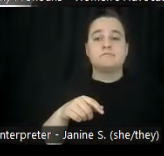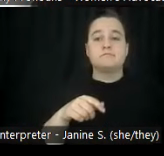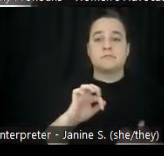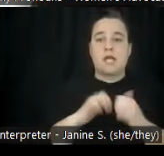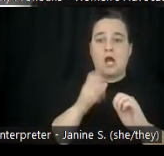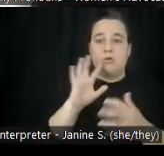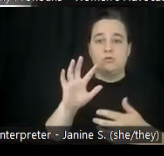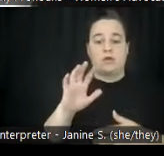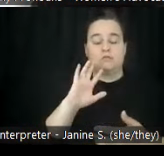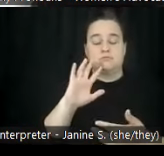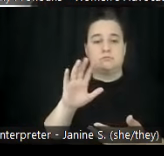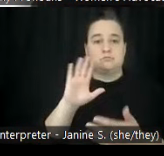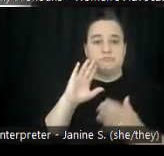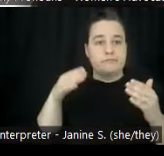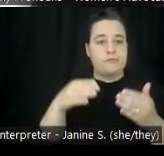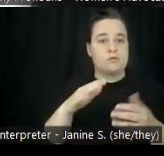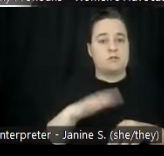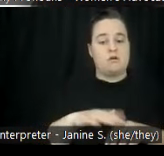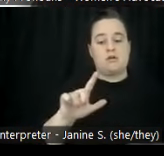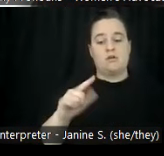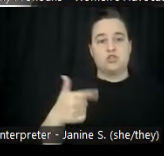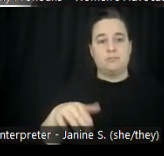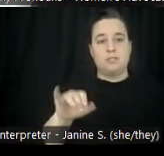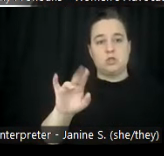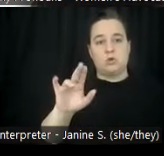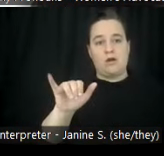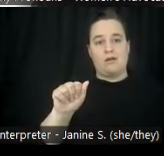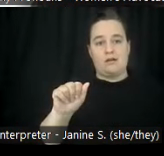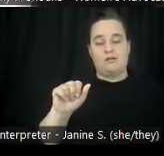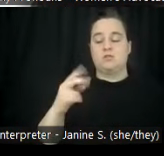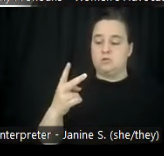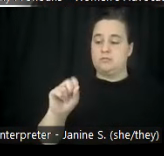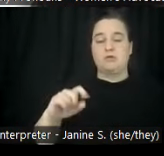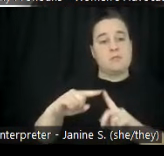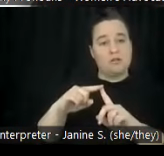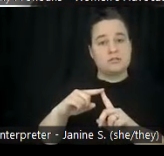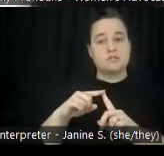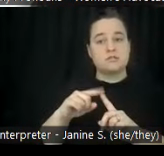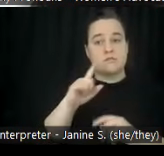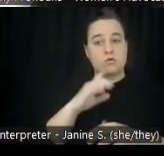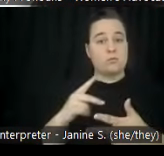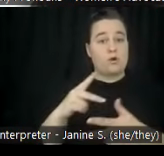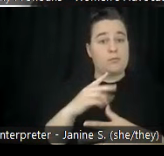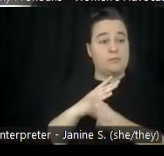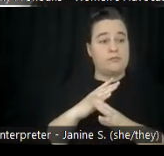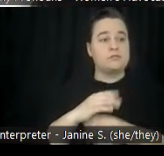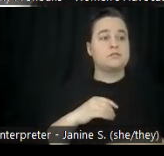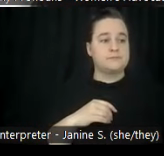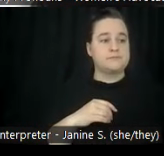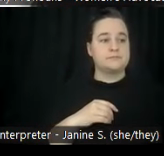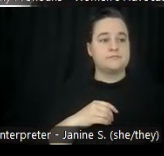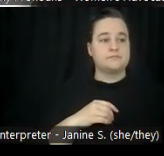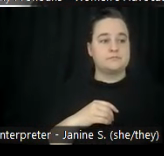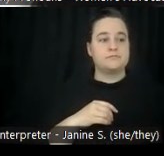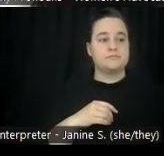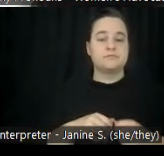the LGBTQIA2S+ community for primary prevention? And you can go ahead and add those responses in the